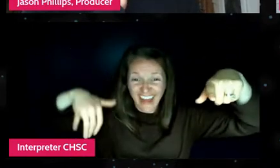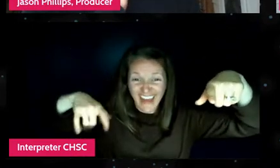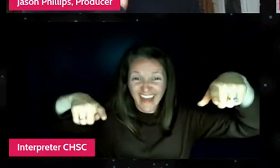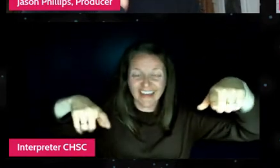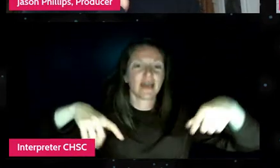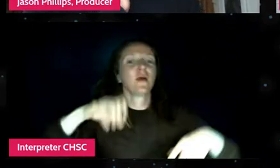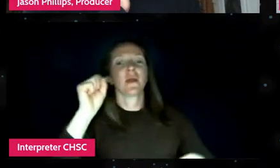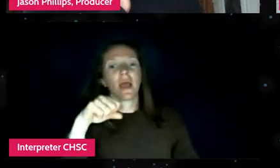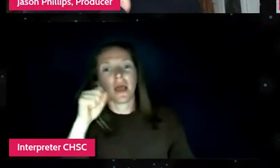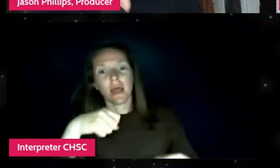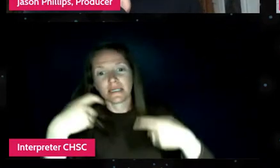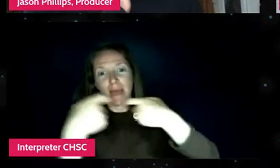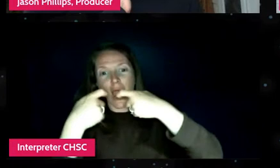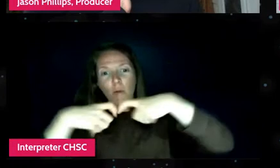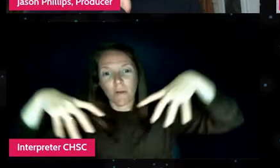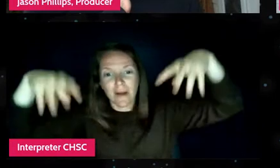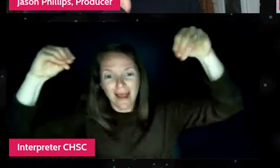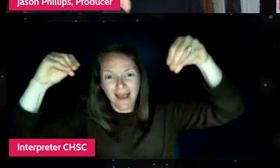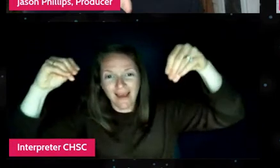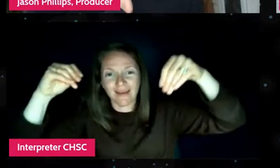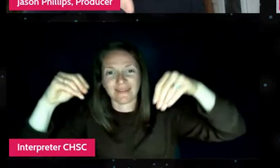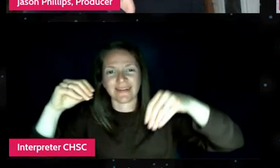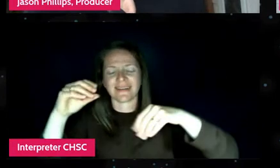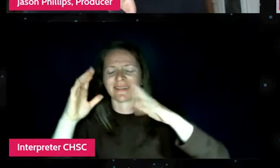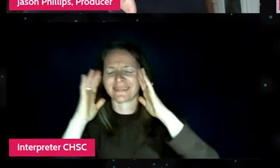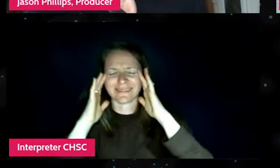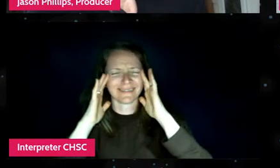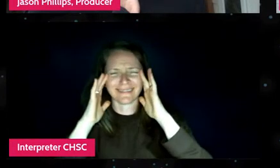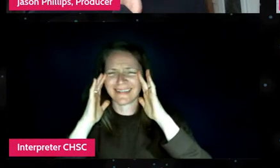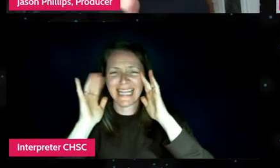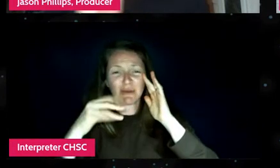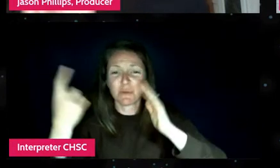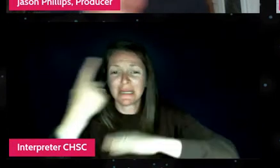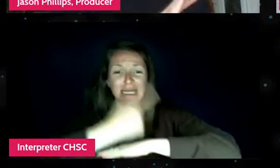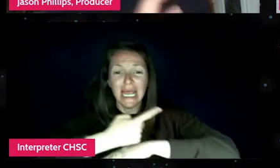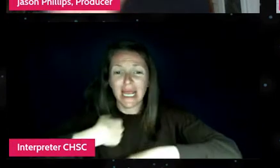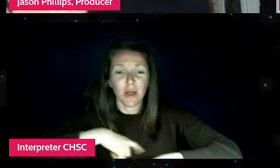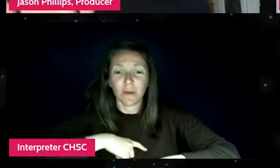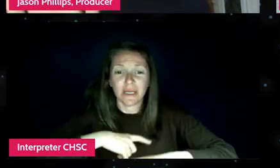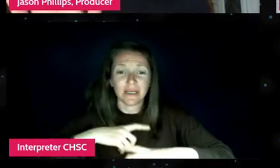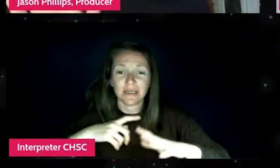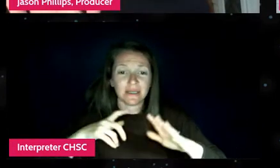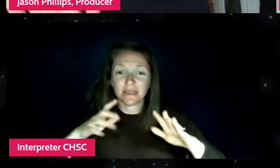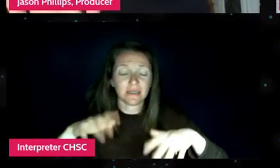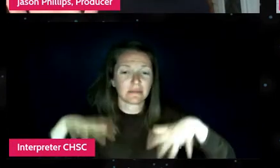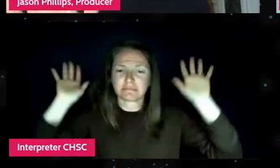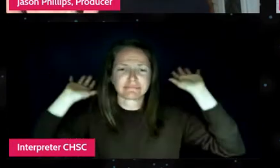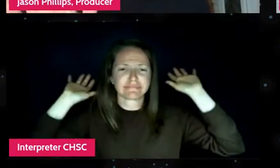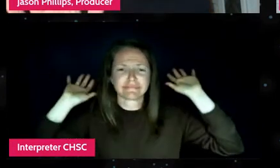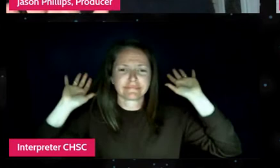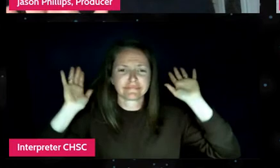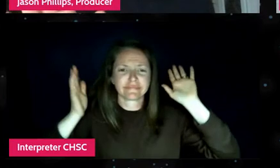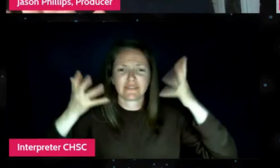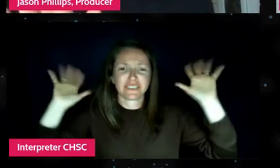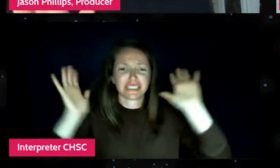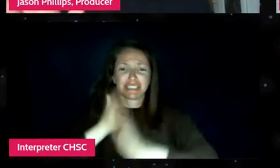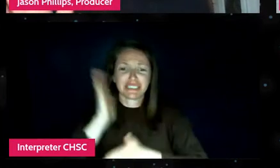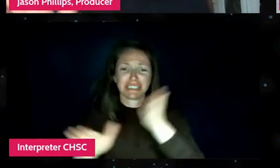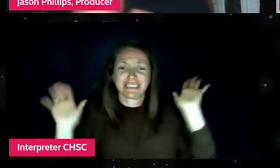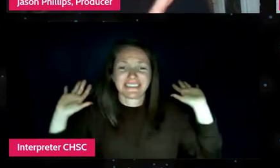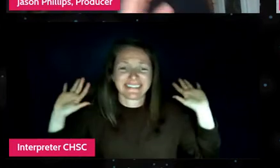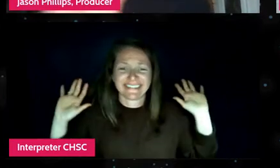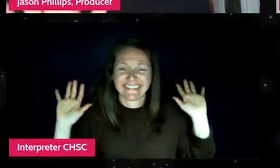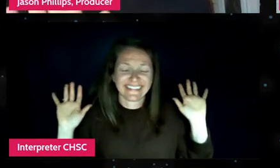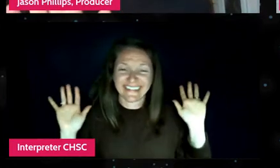Oh yeah, we had a power outage in the theater one day all in San Pedro. And that was one of the days where we just like had to call it for the day. Cause we were just